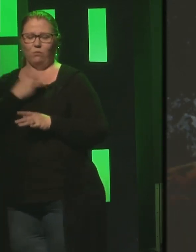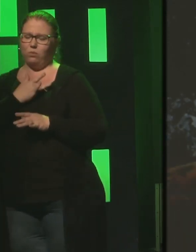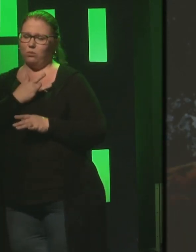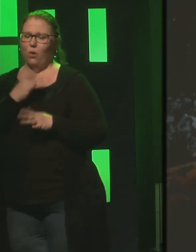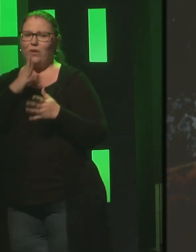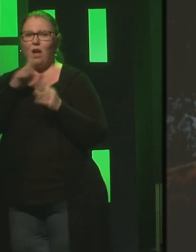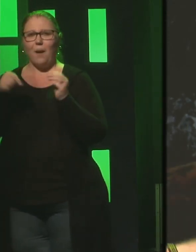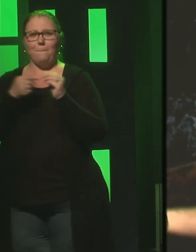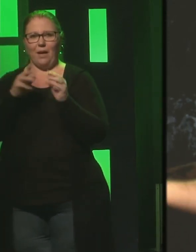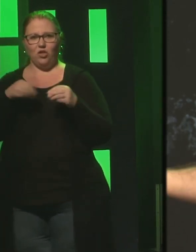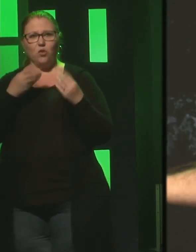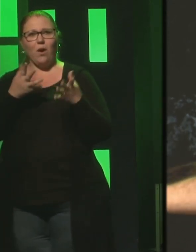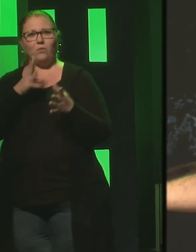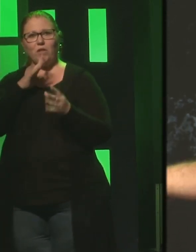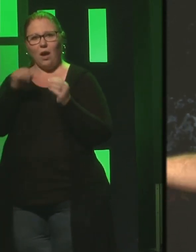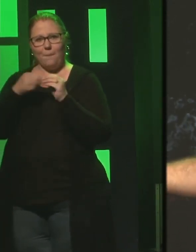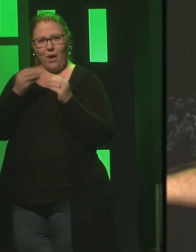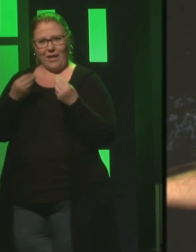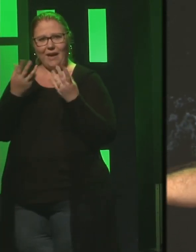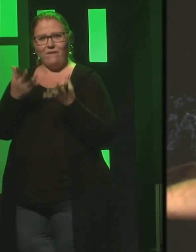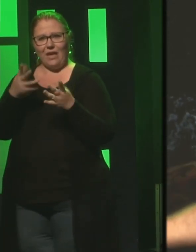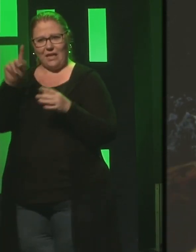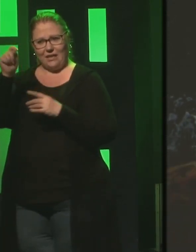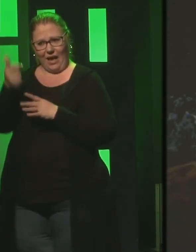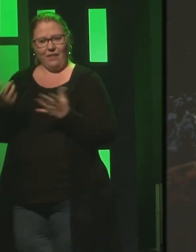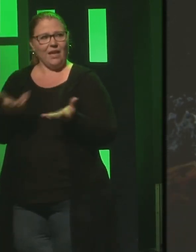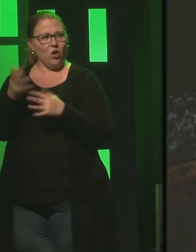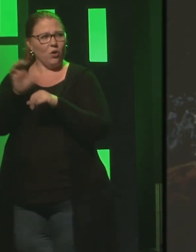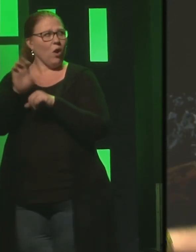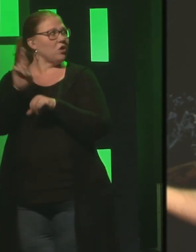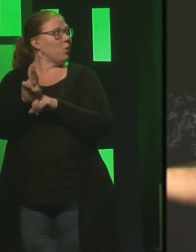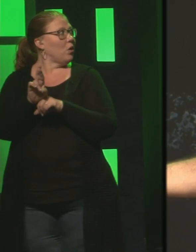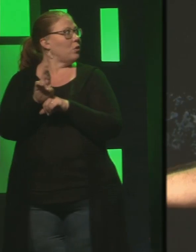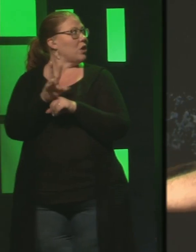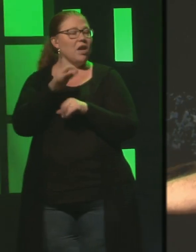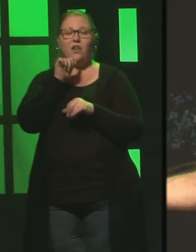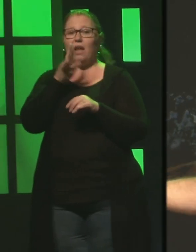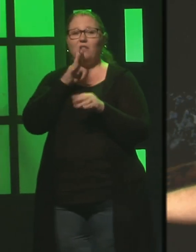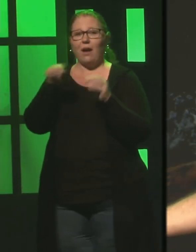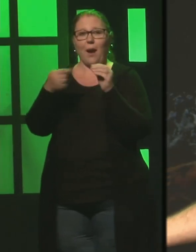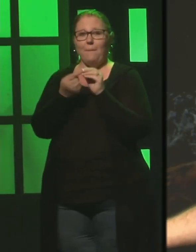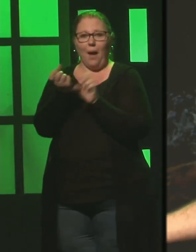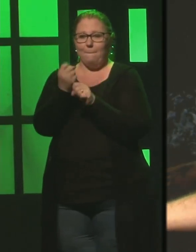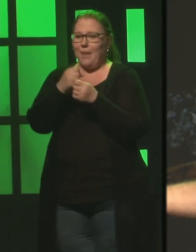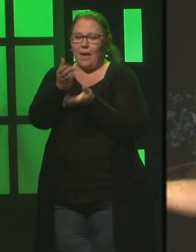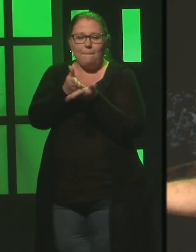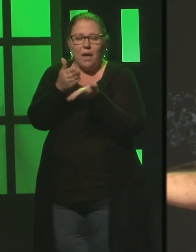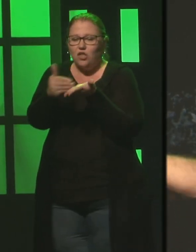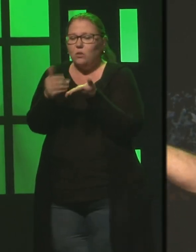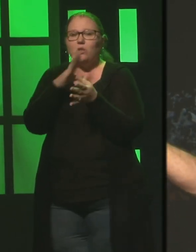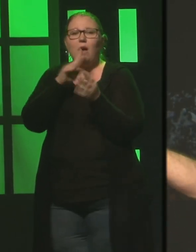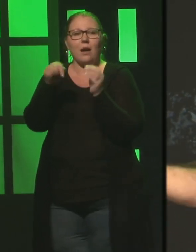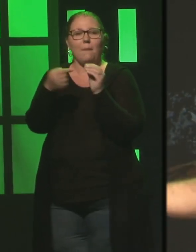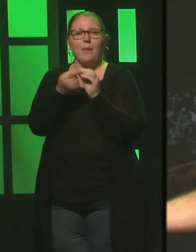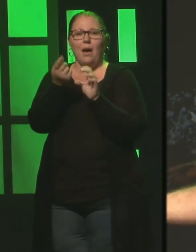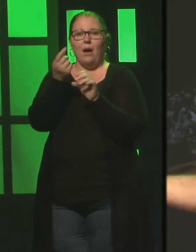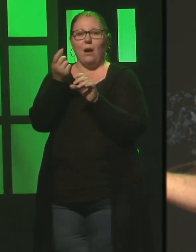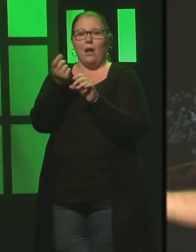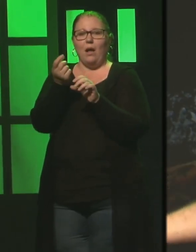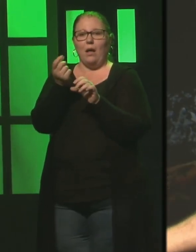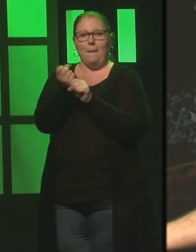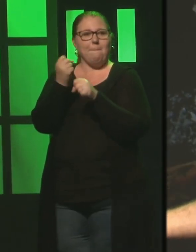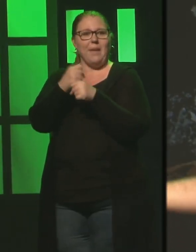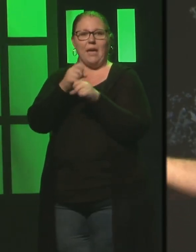about generosity, as we talk about giving and tithing here at Crossroads, we're not talking about making budgets, but we're talking about making disciples